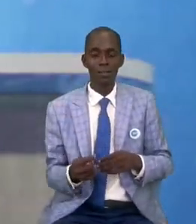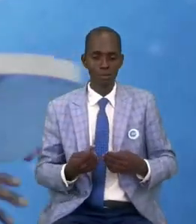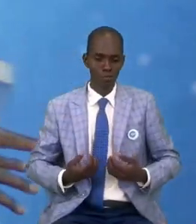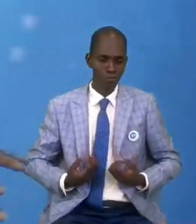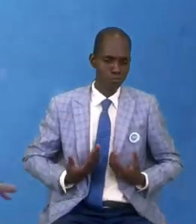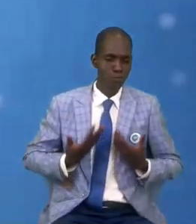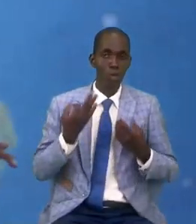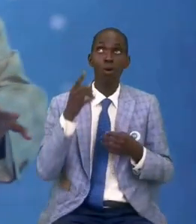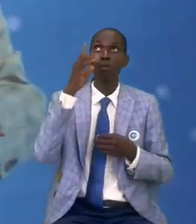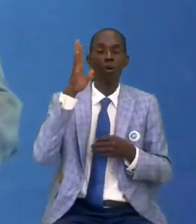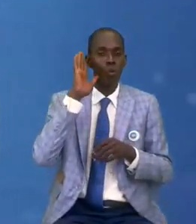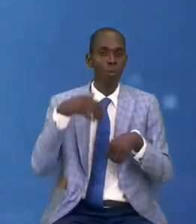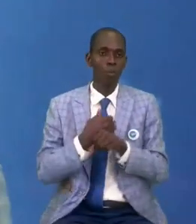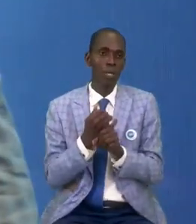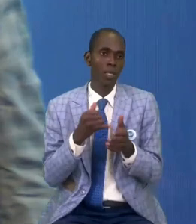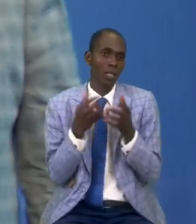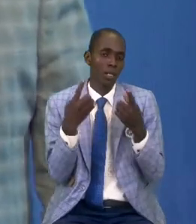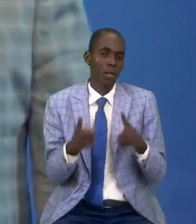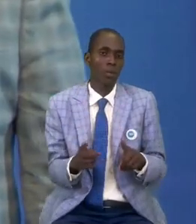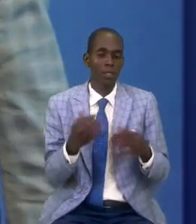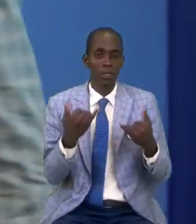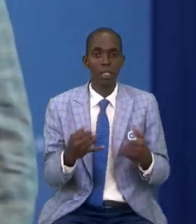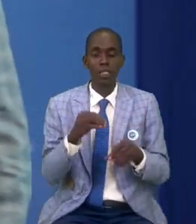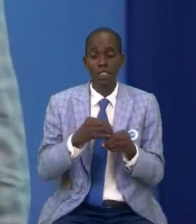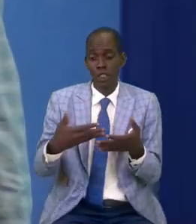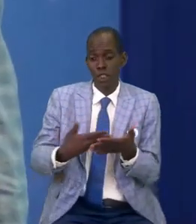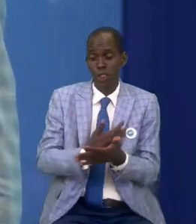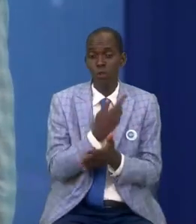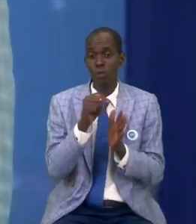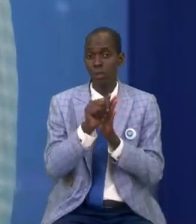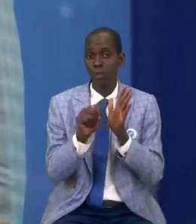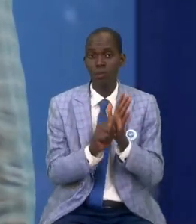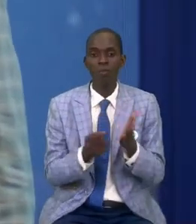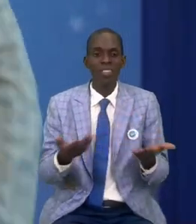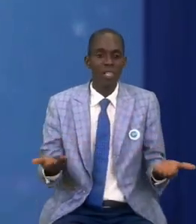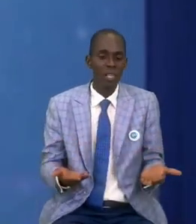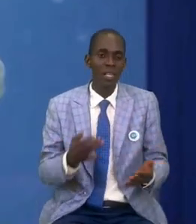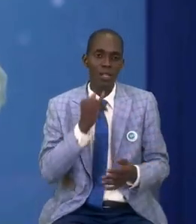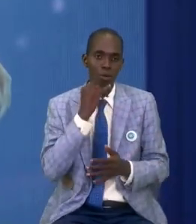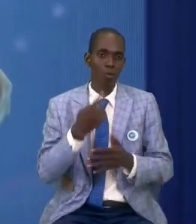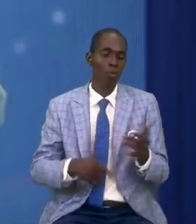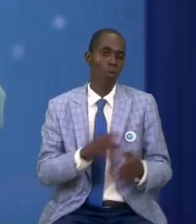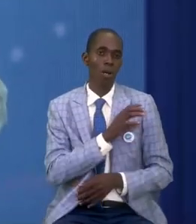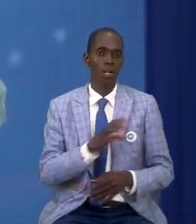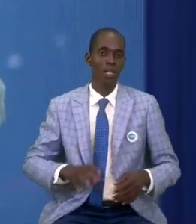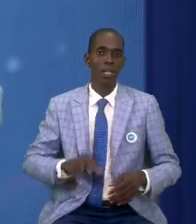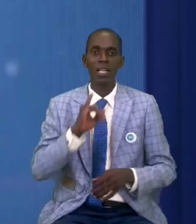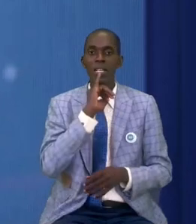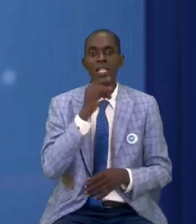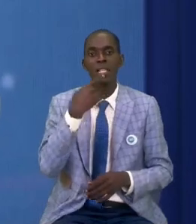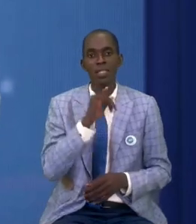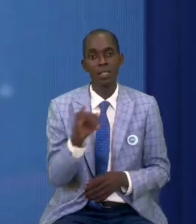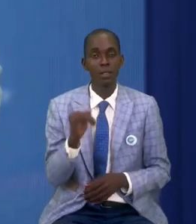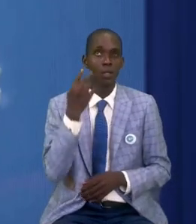is what Christ is saying. Behold, I and the children which God